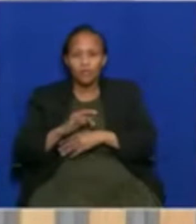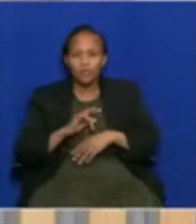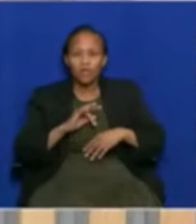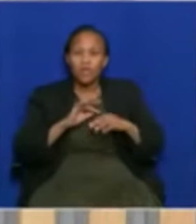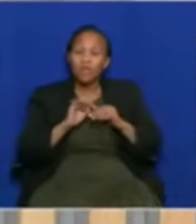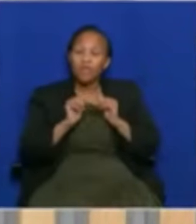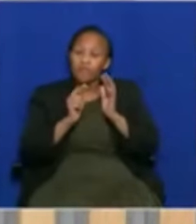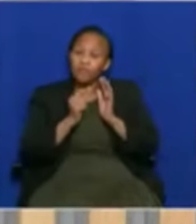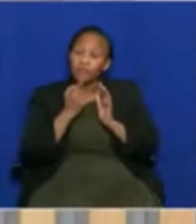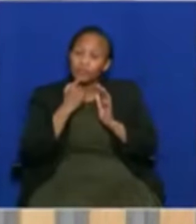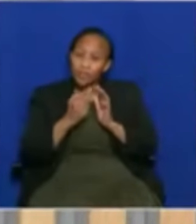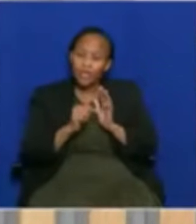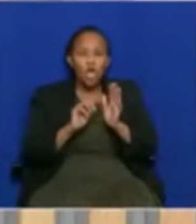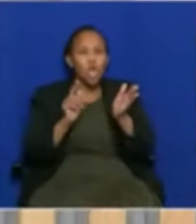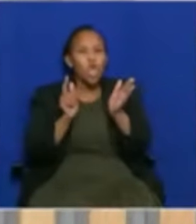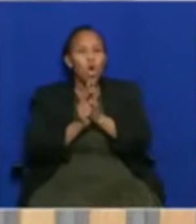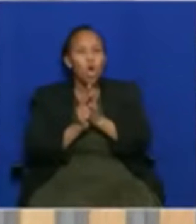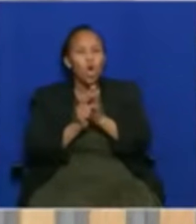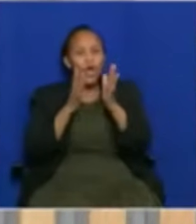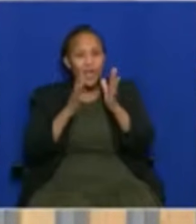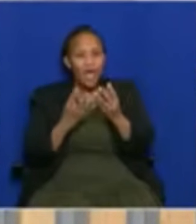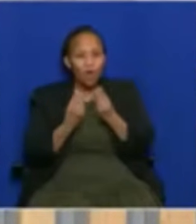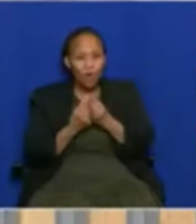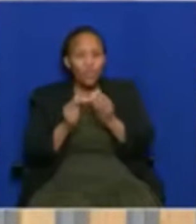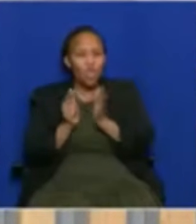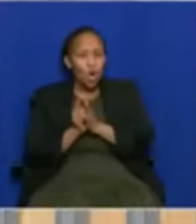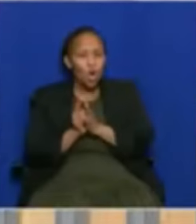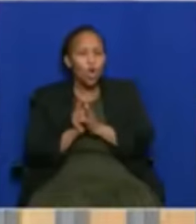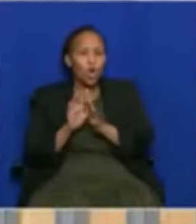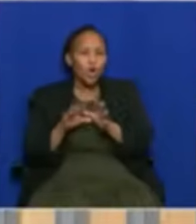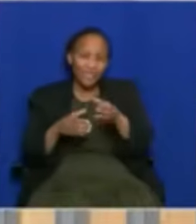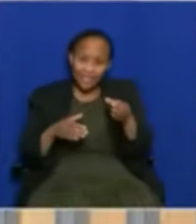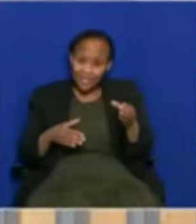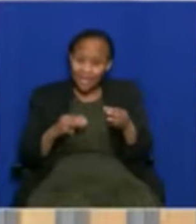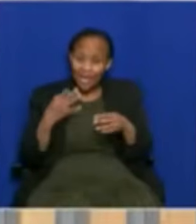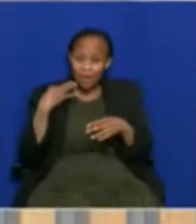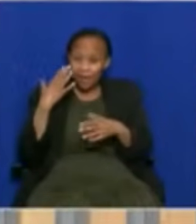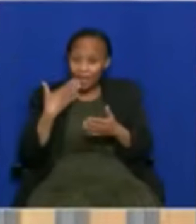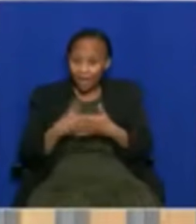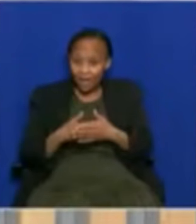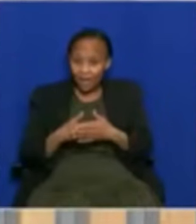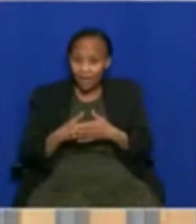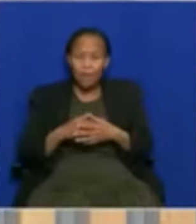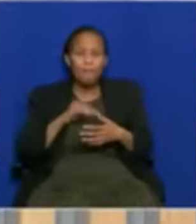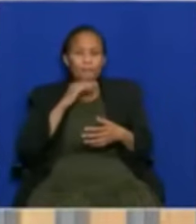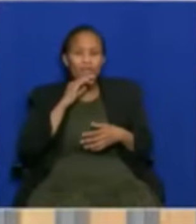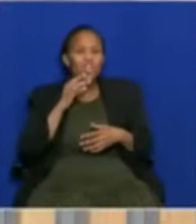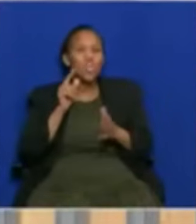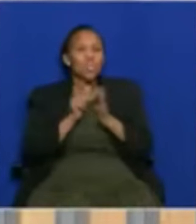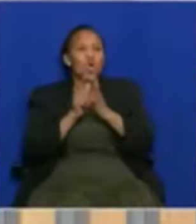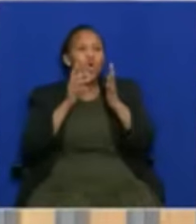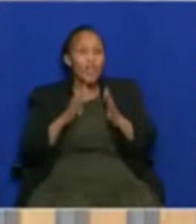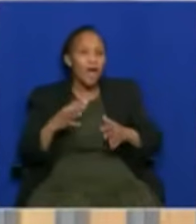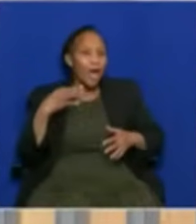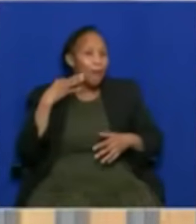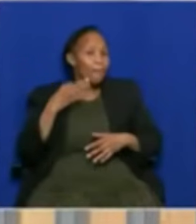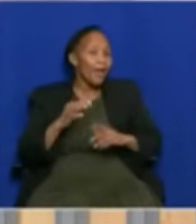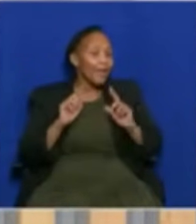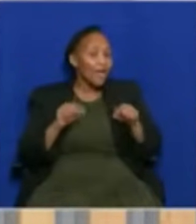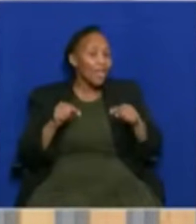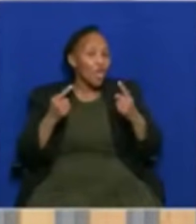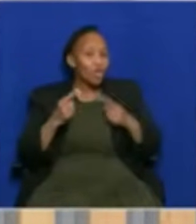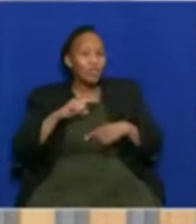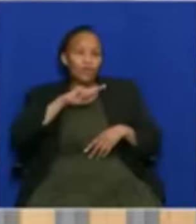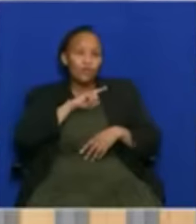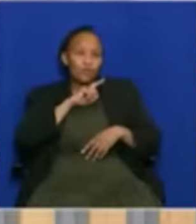logic, that lawyer should not have been appointed because he would not have the experience that internal